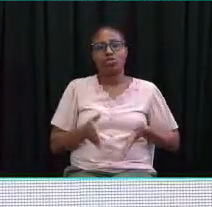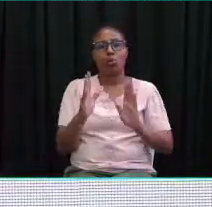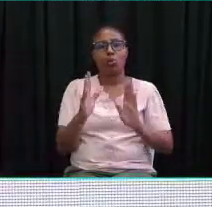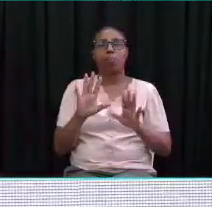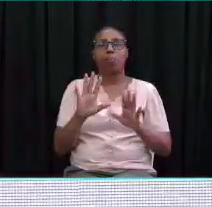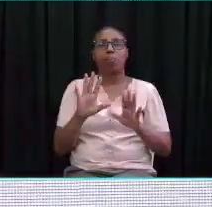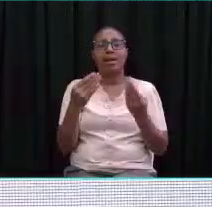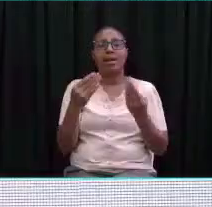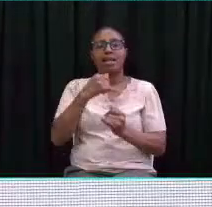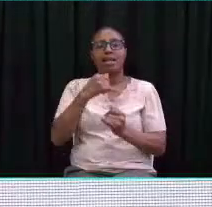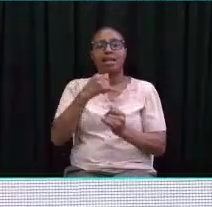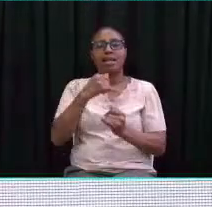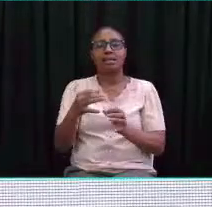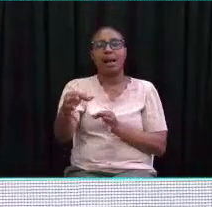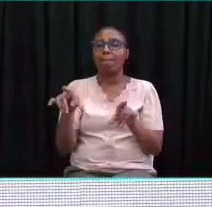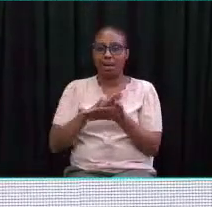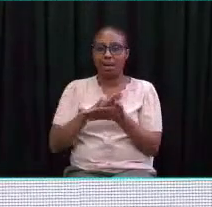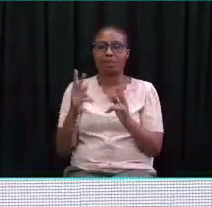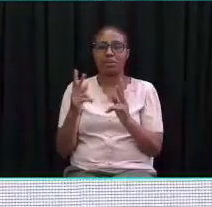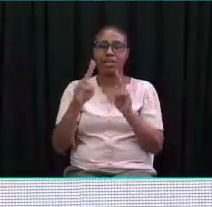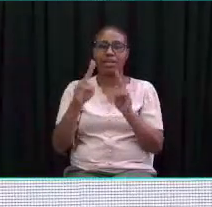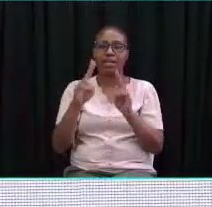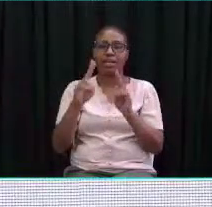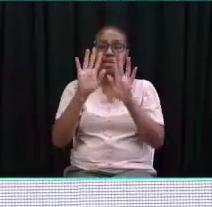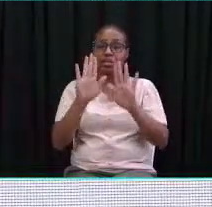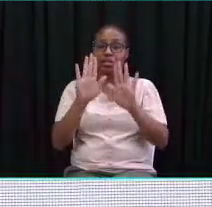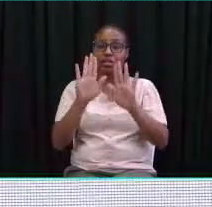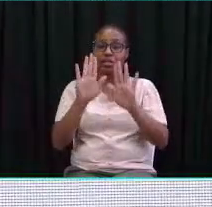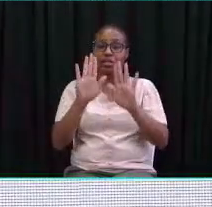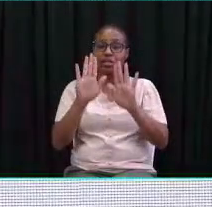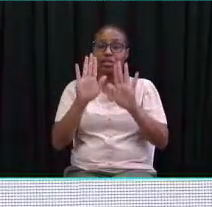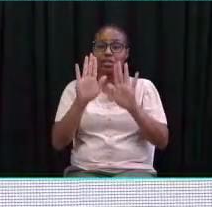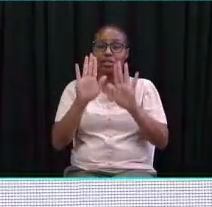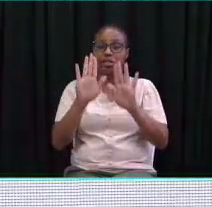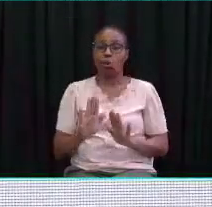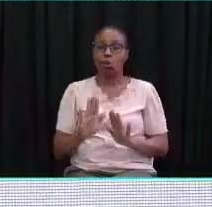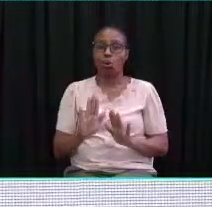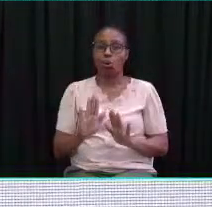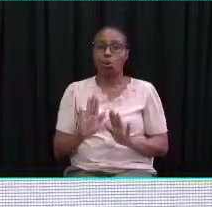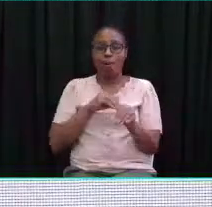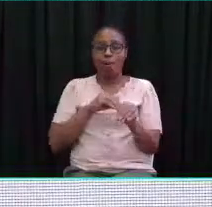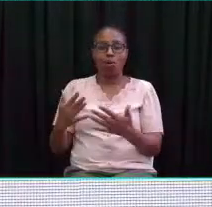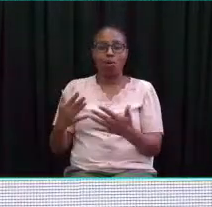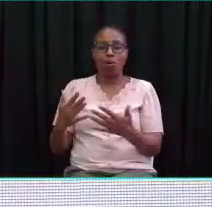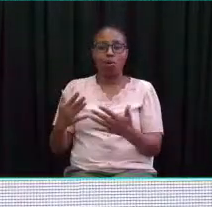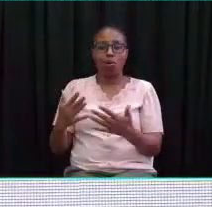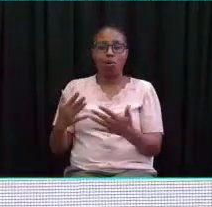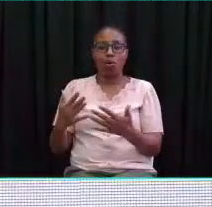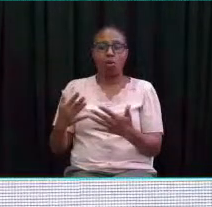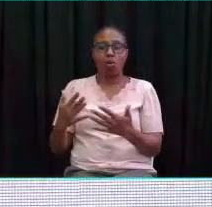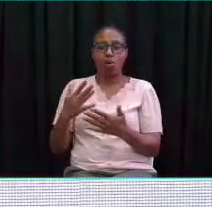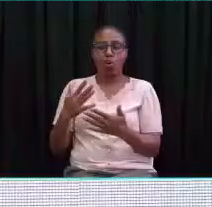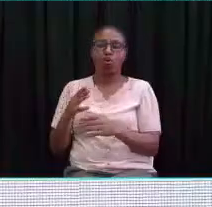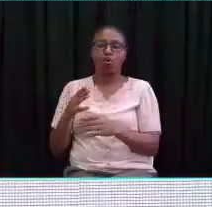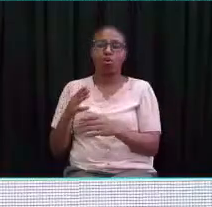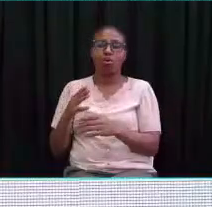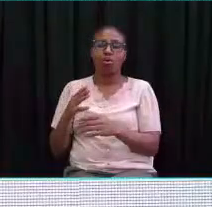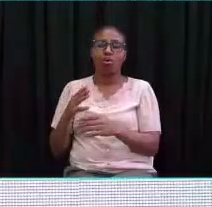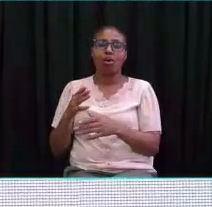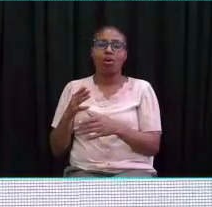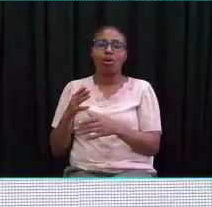mile also becomes very to move cargo along the port, along the railway.